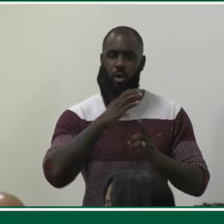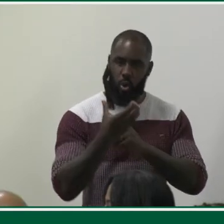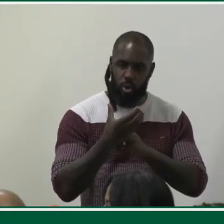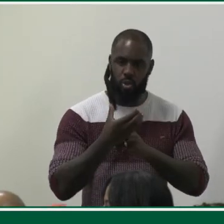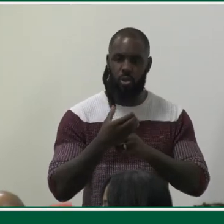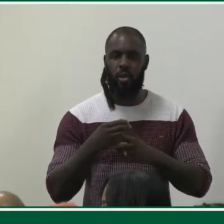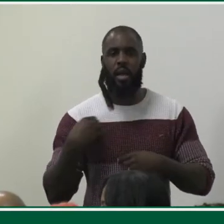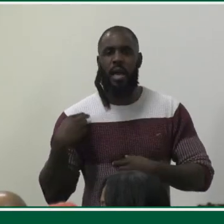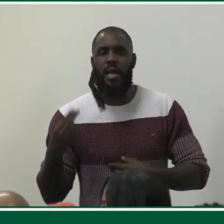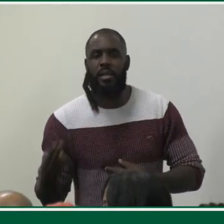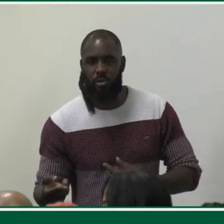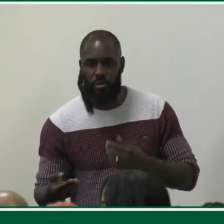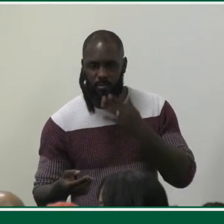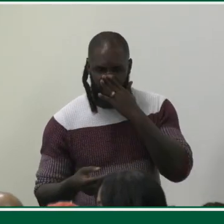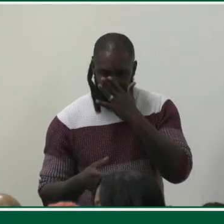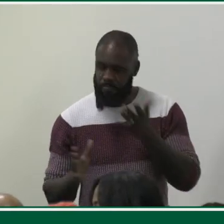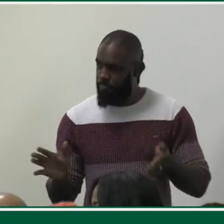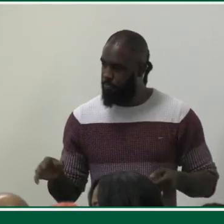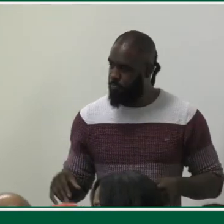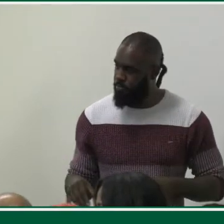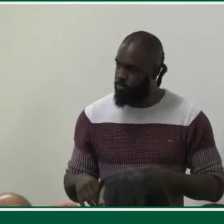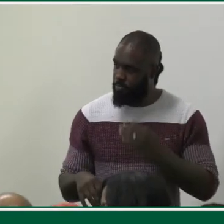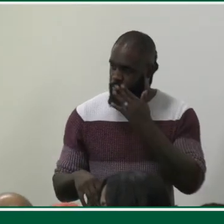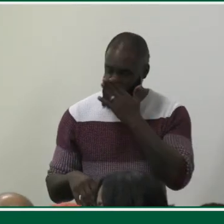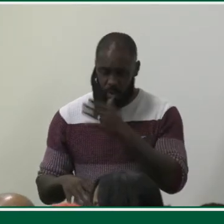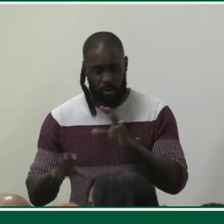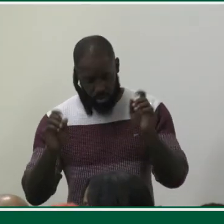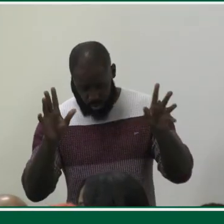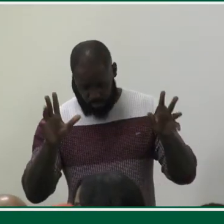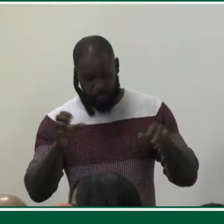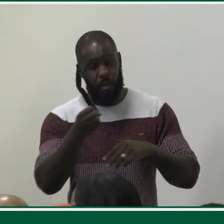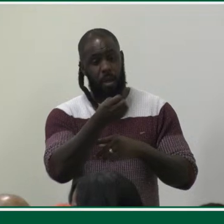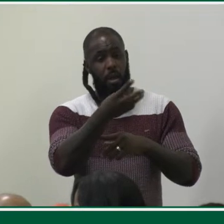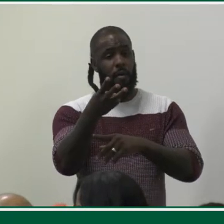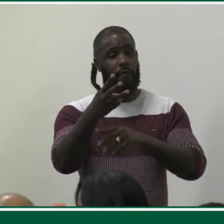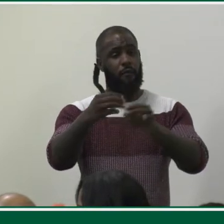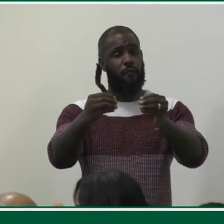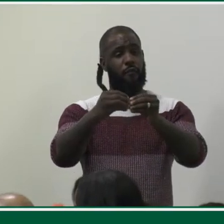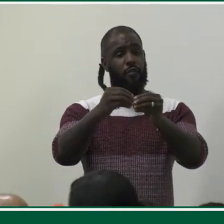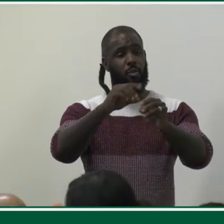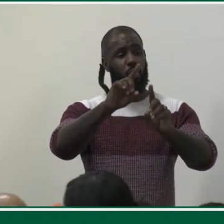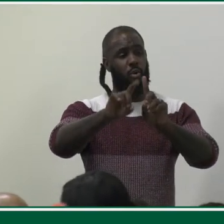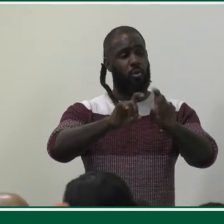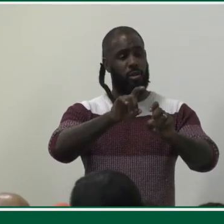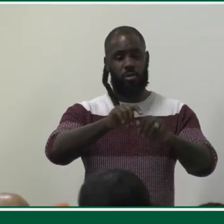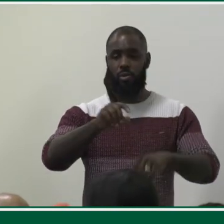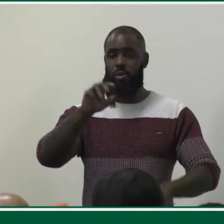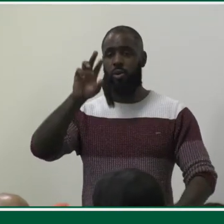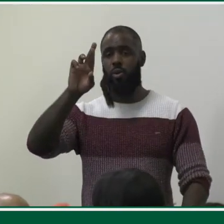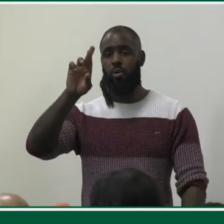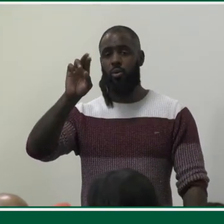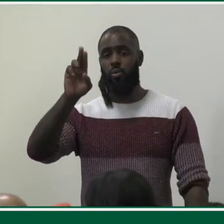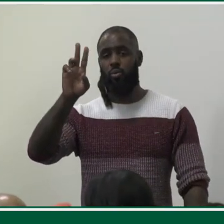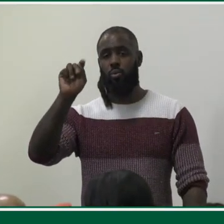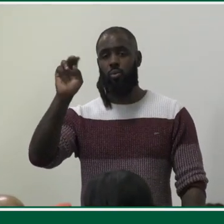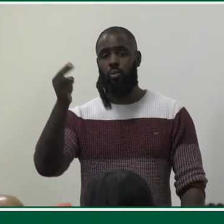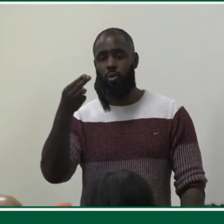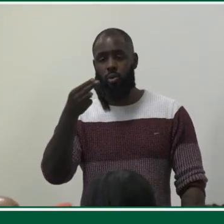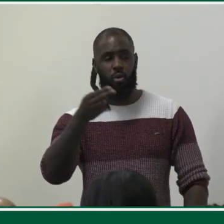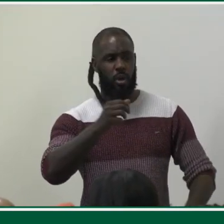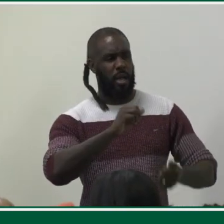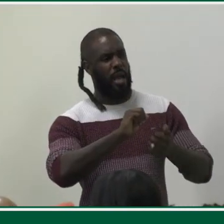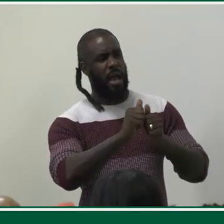We have a few more questions for the panel. Okay. Ruth, how are you going to go